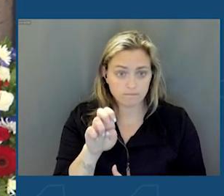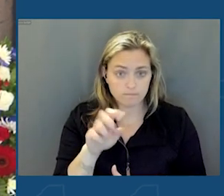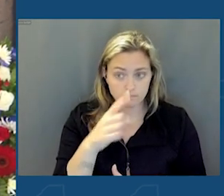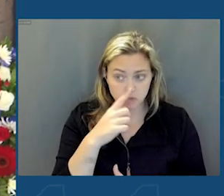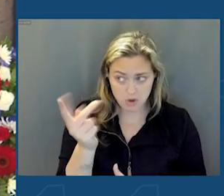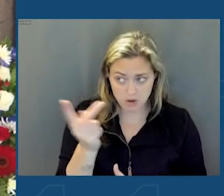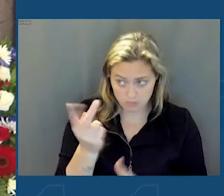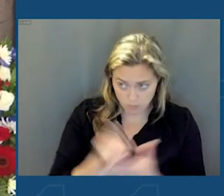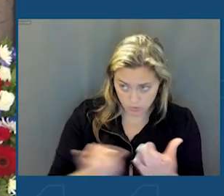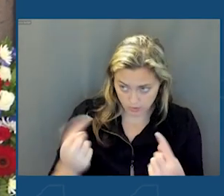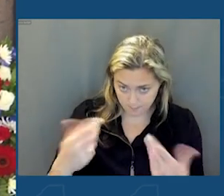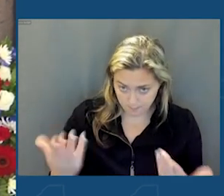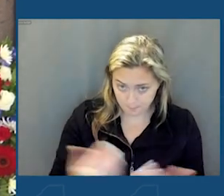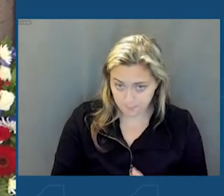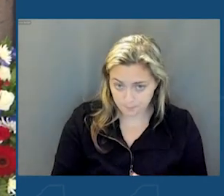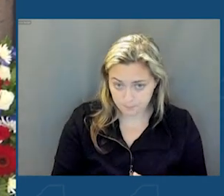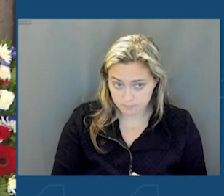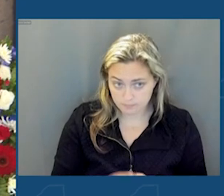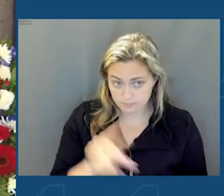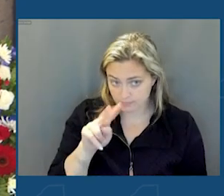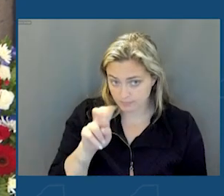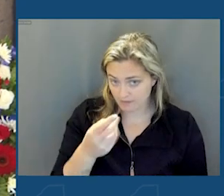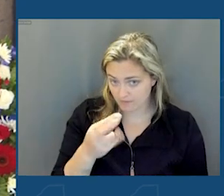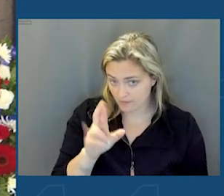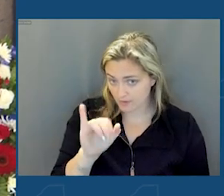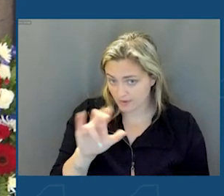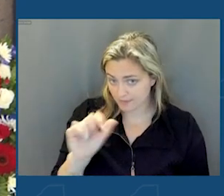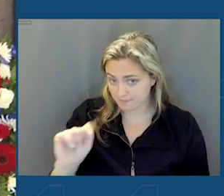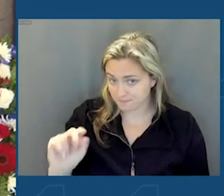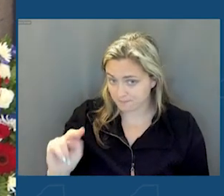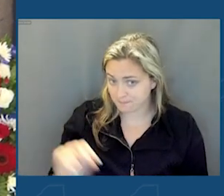here? Dave Harrington.